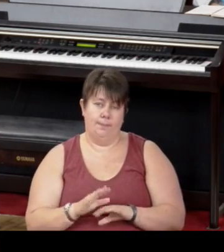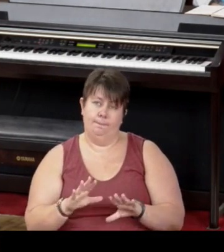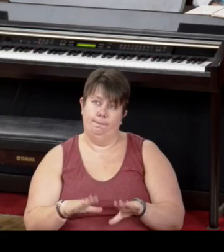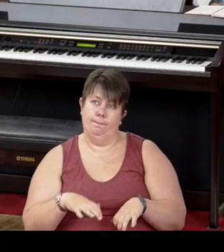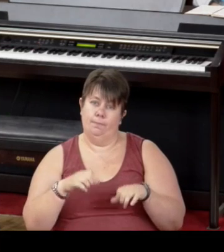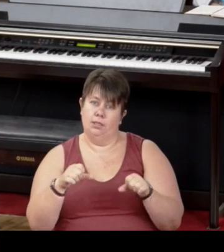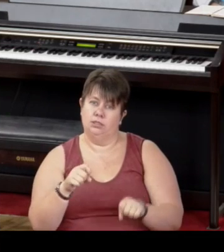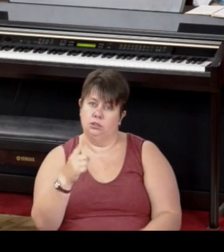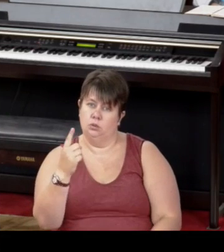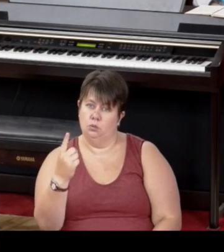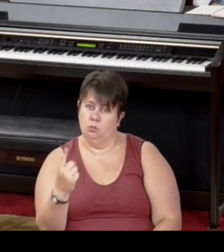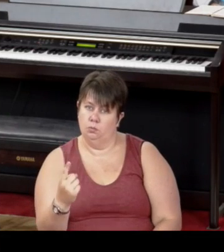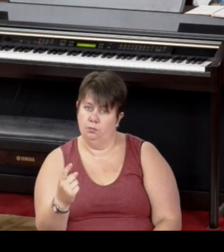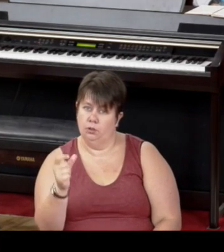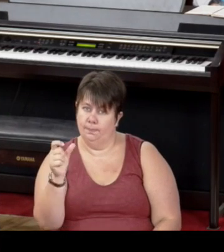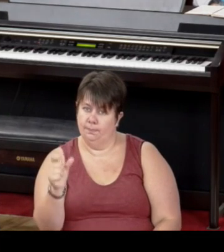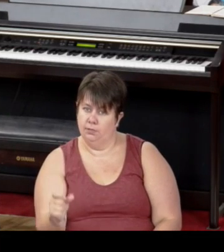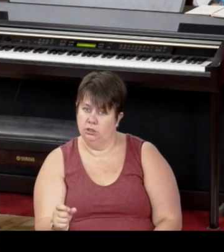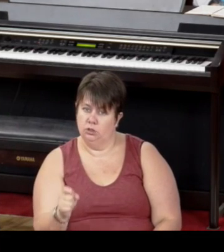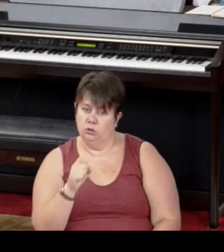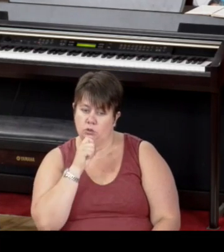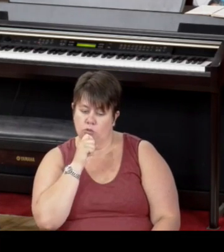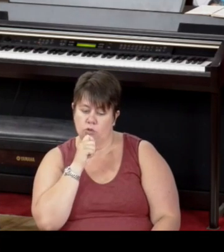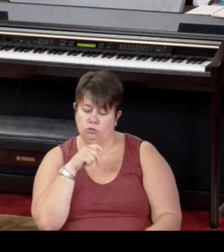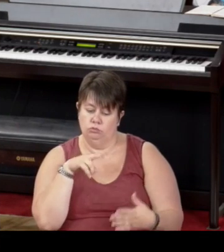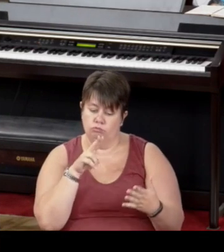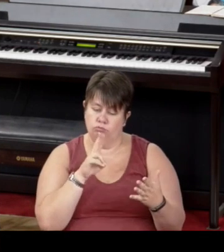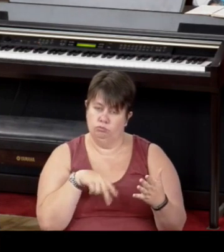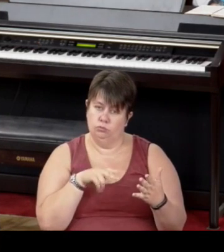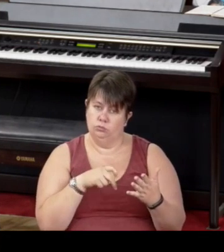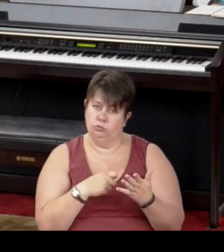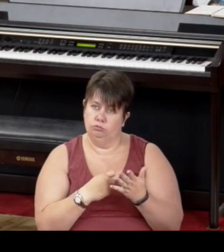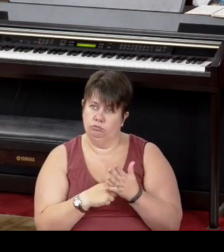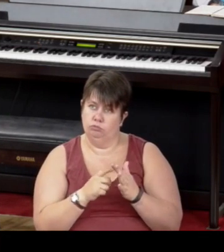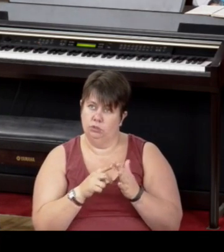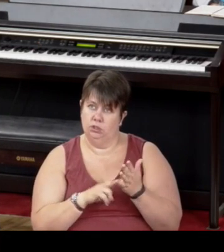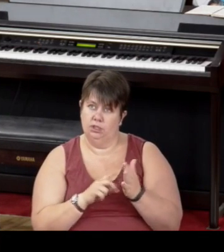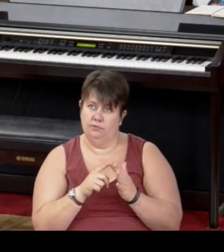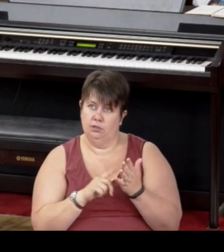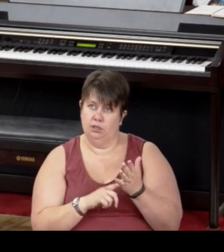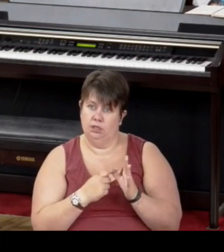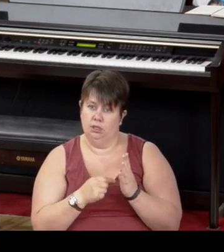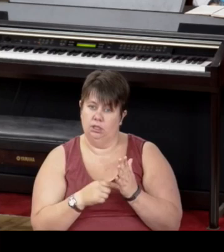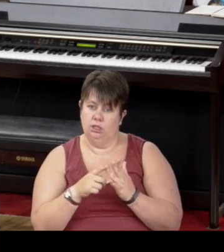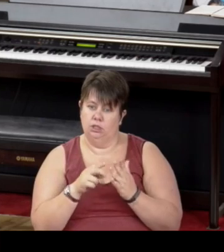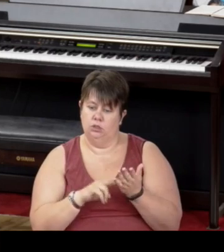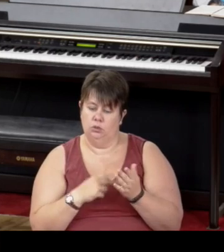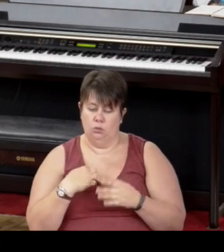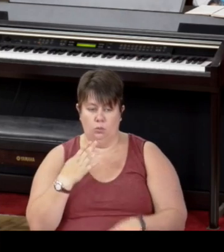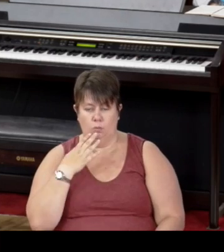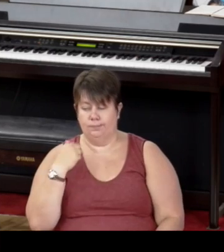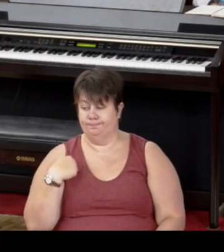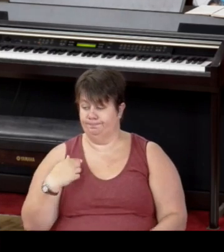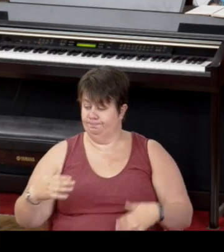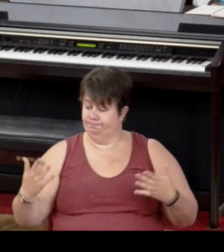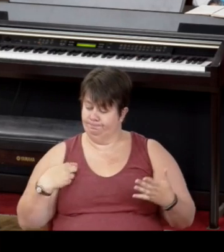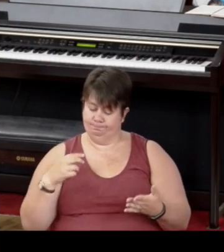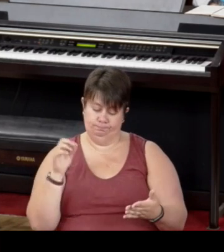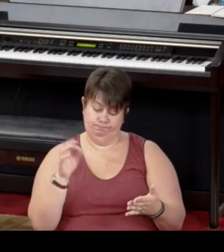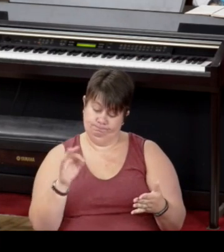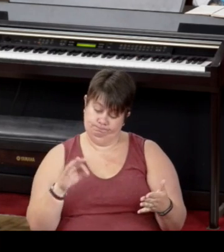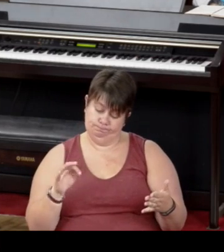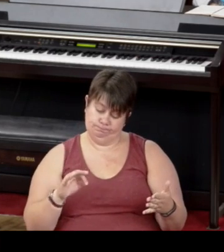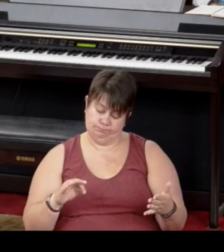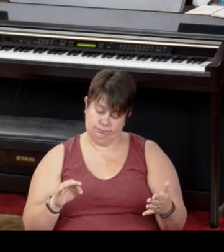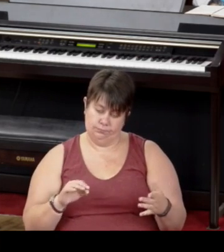one who considers the prophecy from the book of Revelation. But when I was preparing today's sermon,